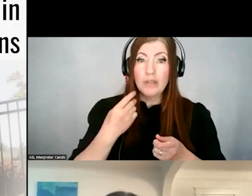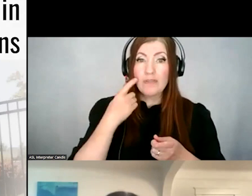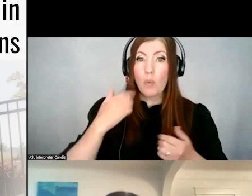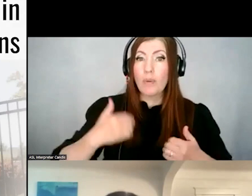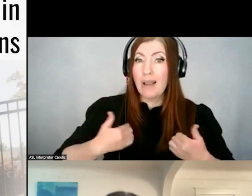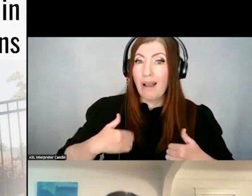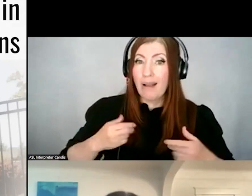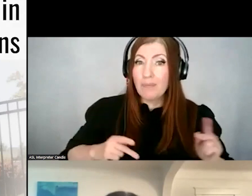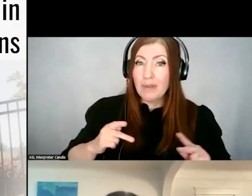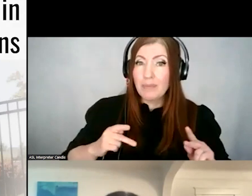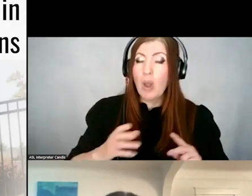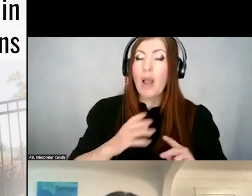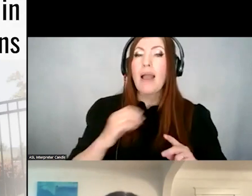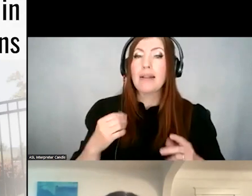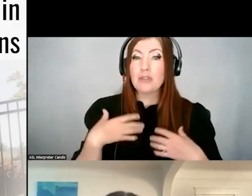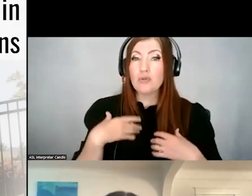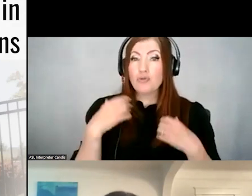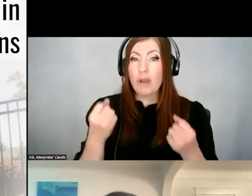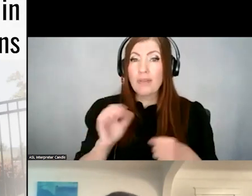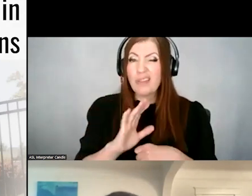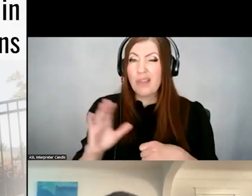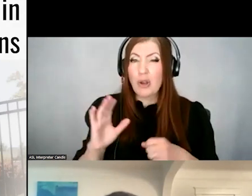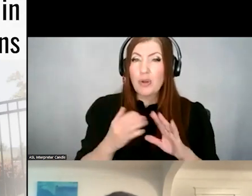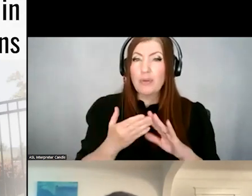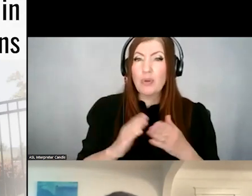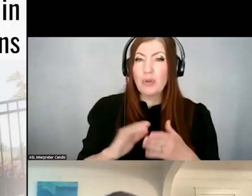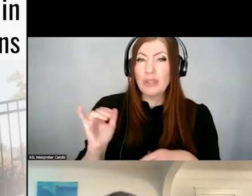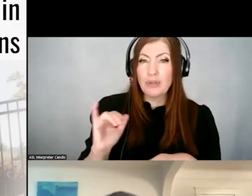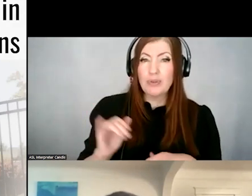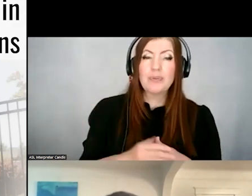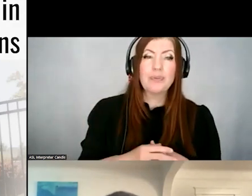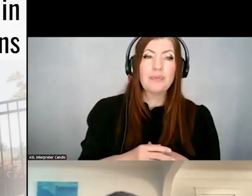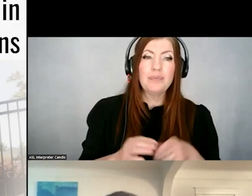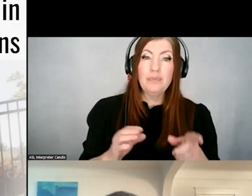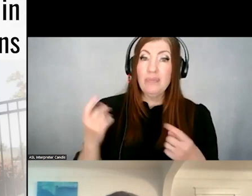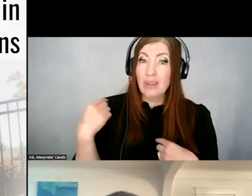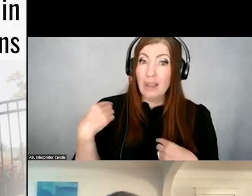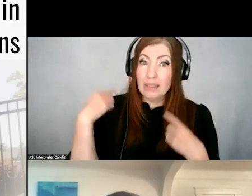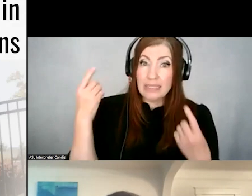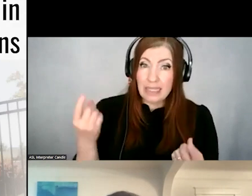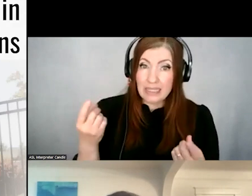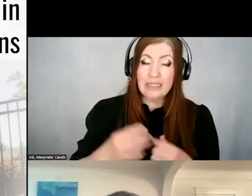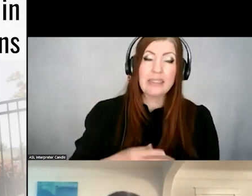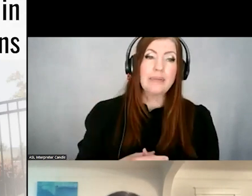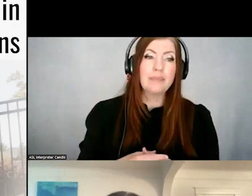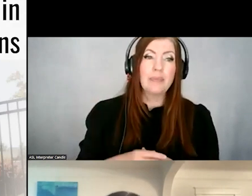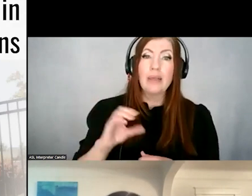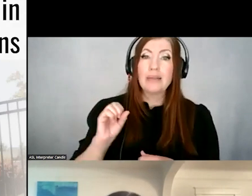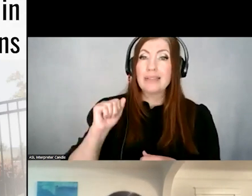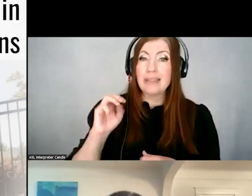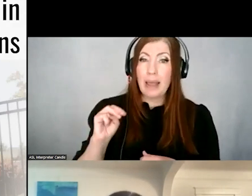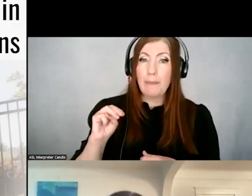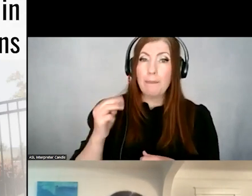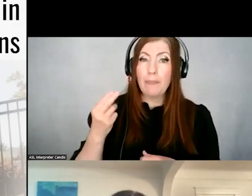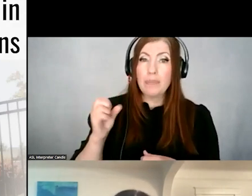really helps to strengthen their communities. Since this time, SAMHSA has